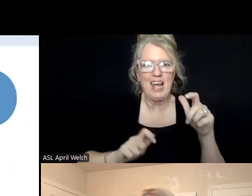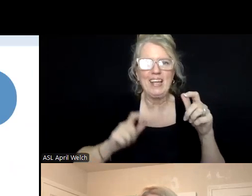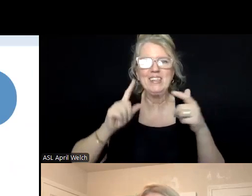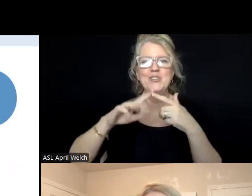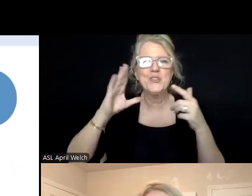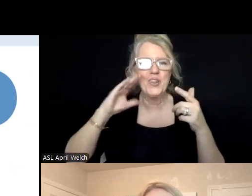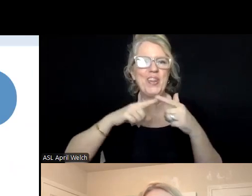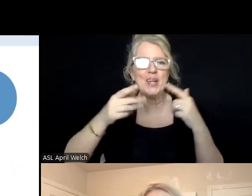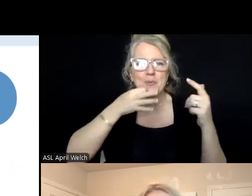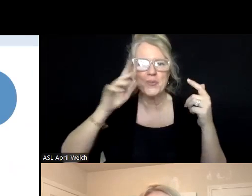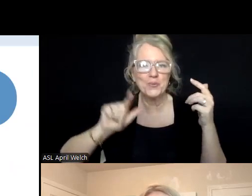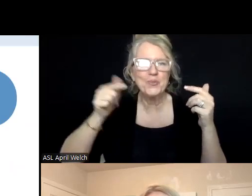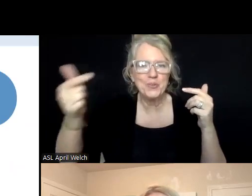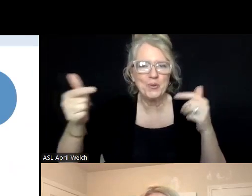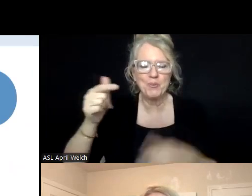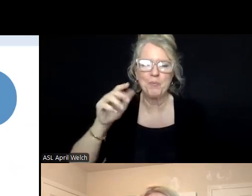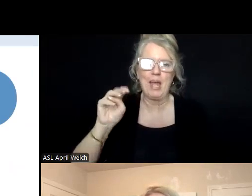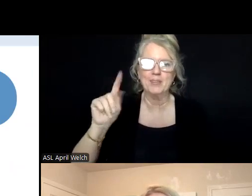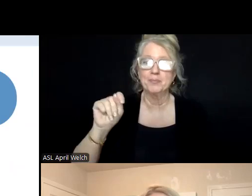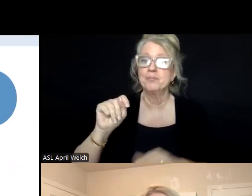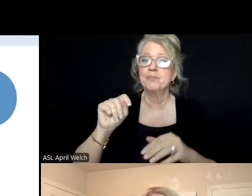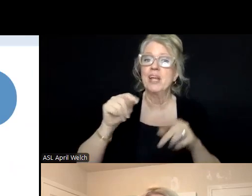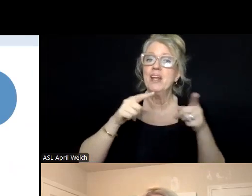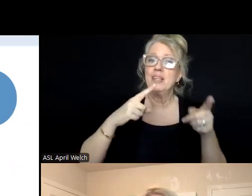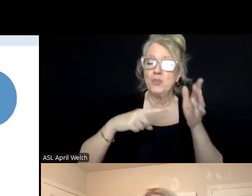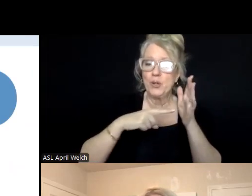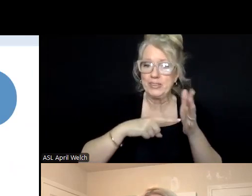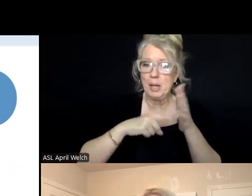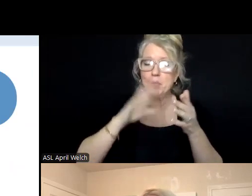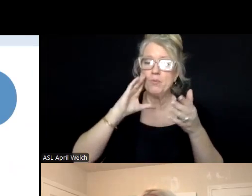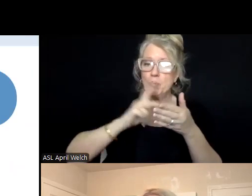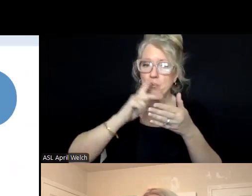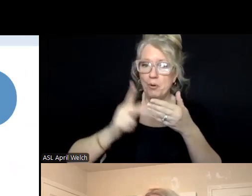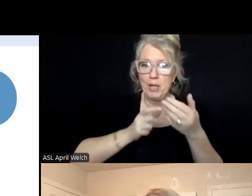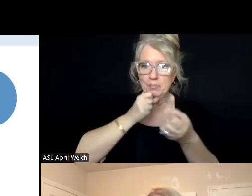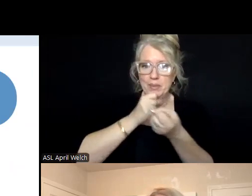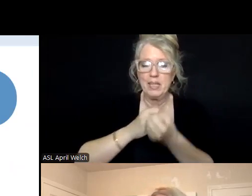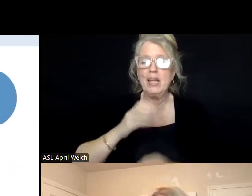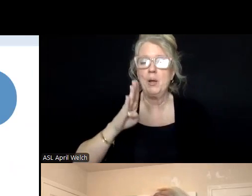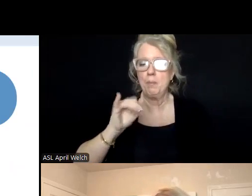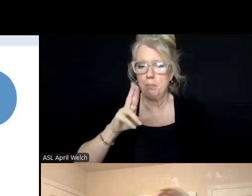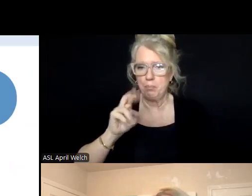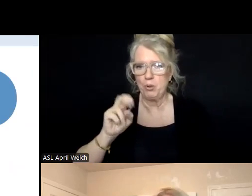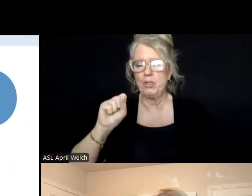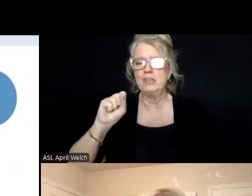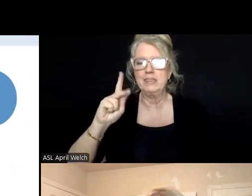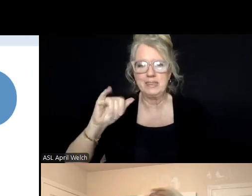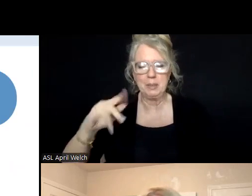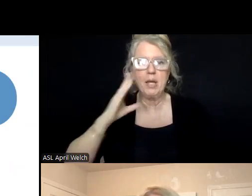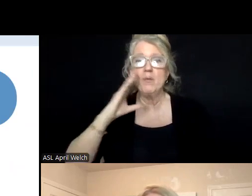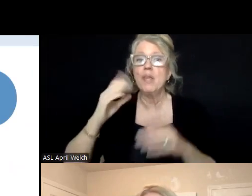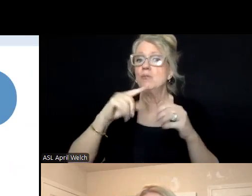to turning it to Matt. And these are examples of programs supported by Byrne SCIP in the state so far, and we're only